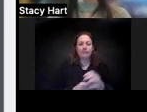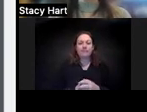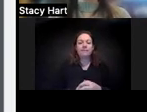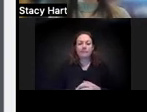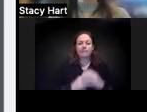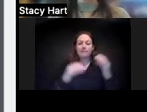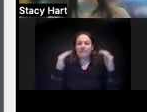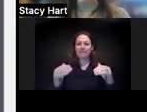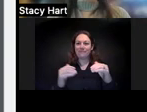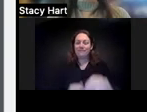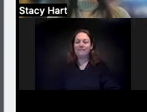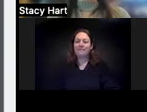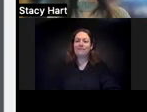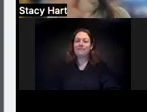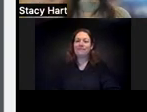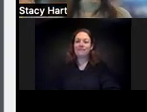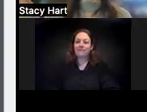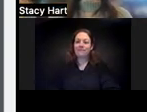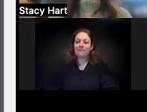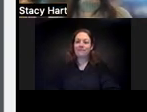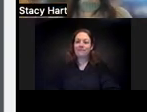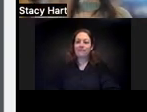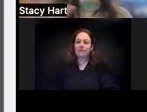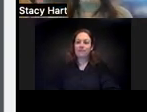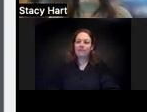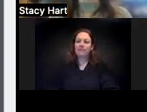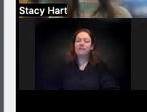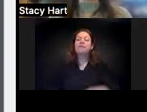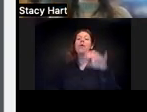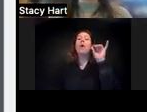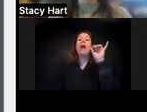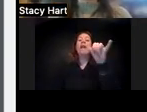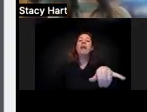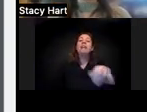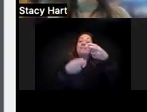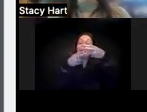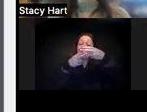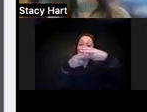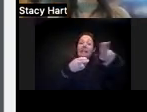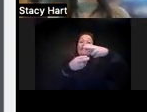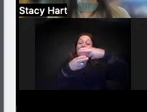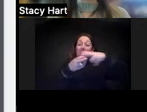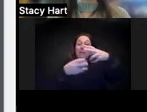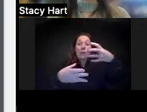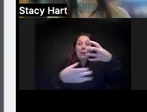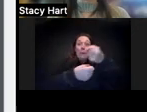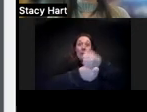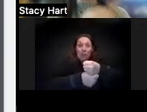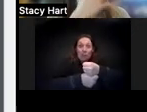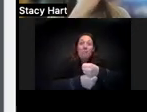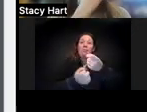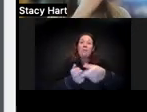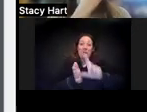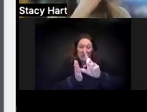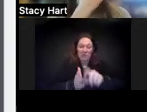slide. So that's a very, very brief overview. And next, we will talk a little bit